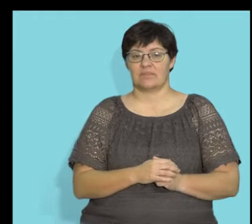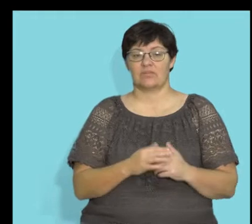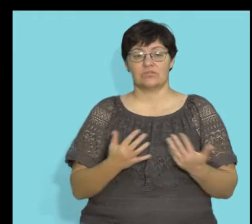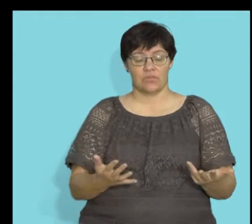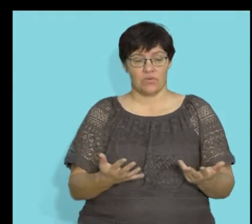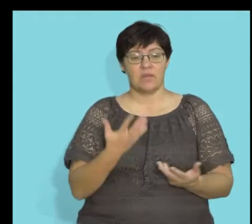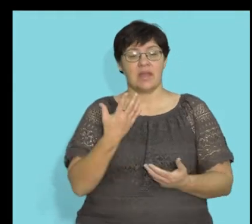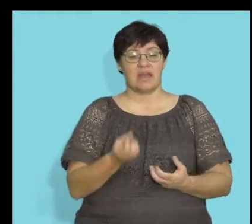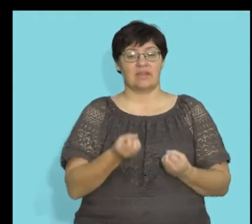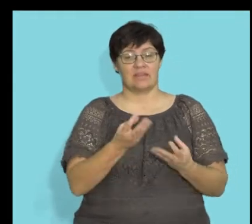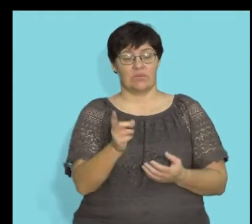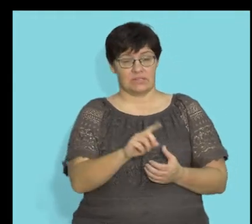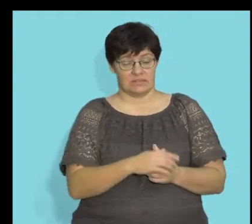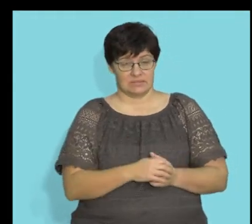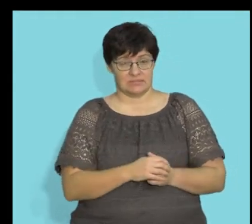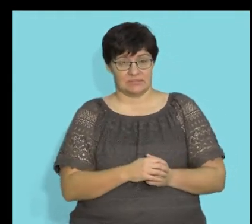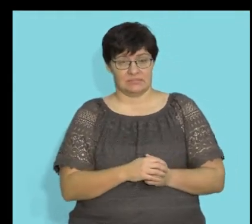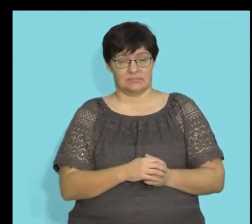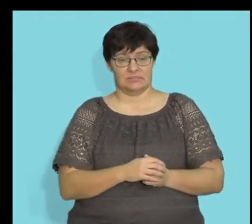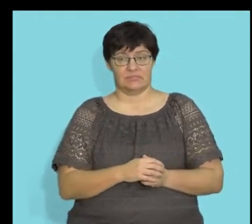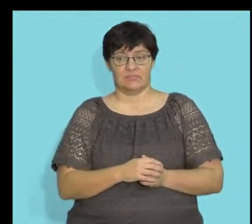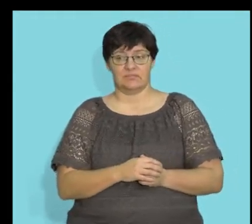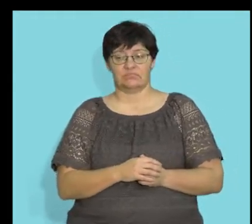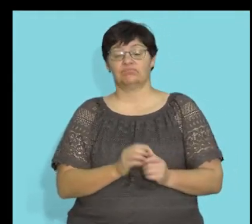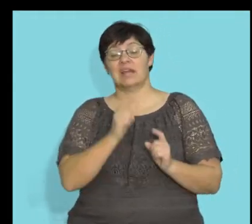So guys, what I have given you over here